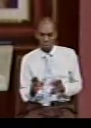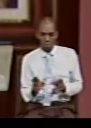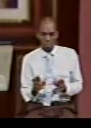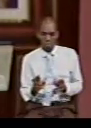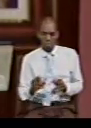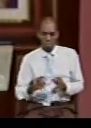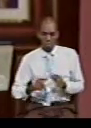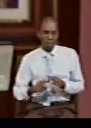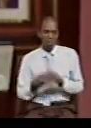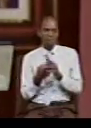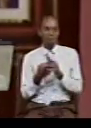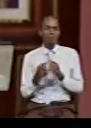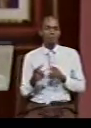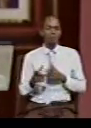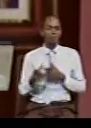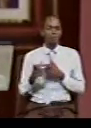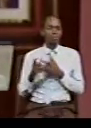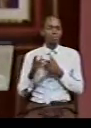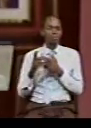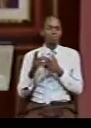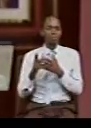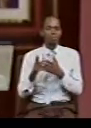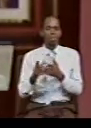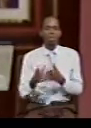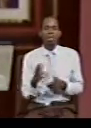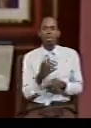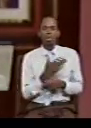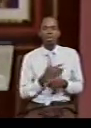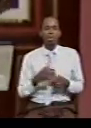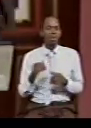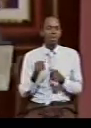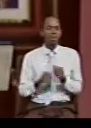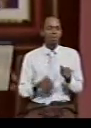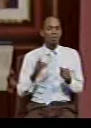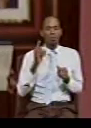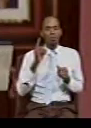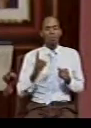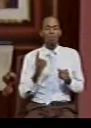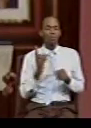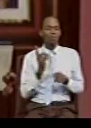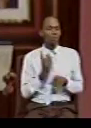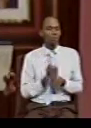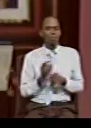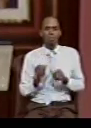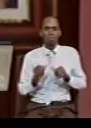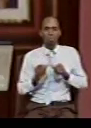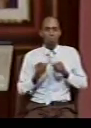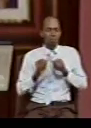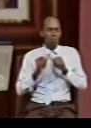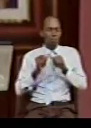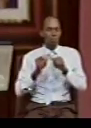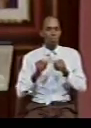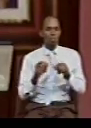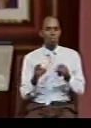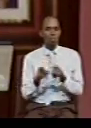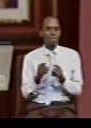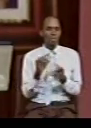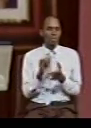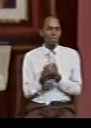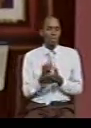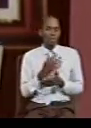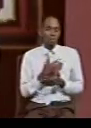go. And then everybody just went off like that. And maybe